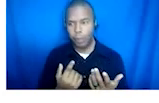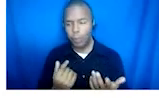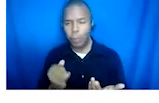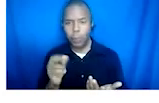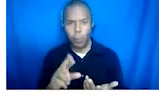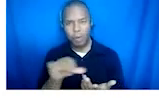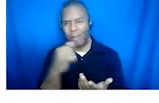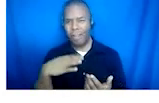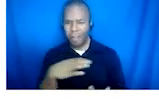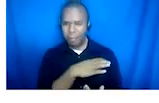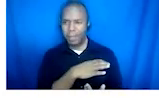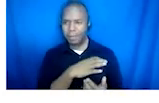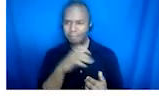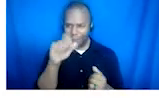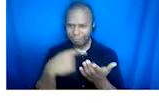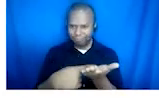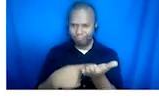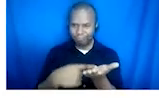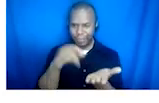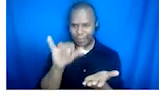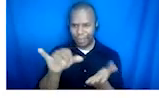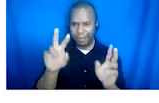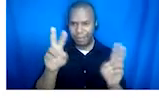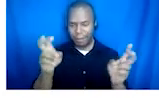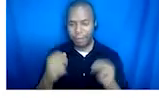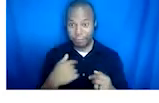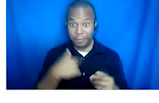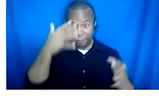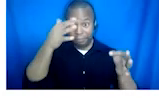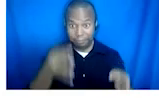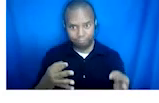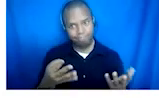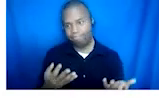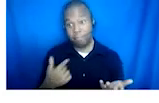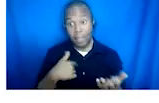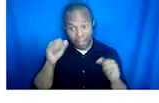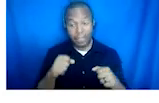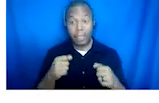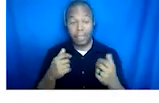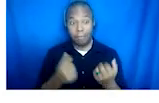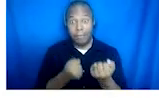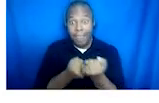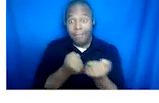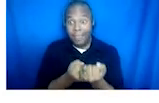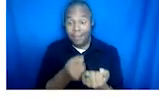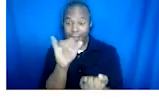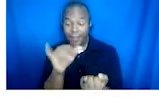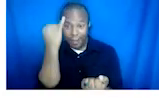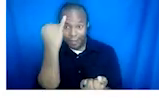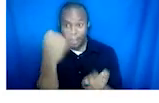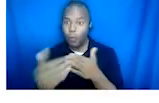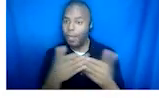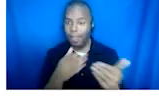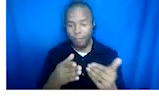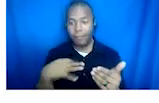of committee to talk about that, because that's not a decision that I can make. I can advocate for whatever the faculty decide is